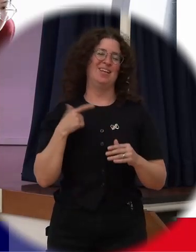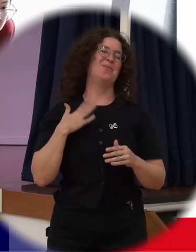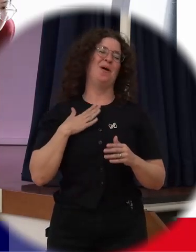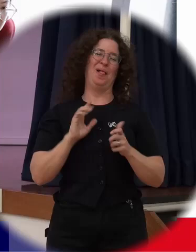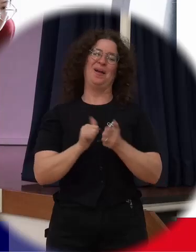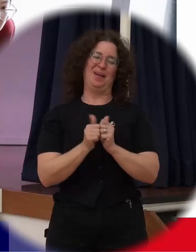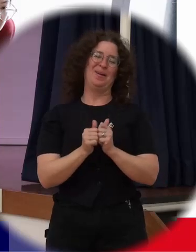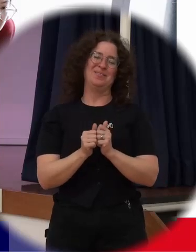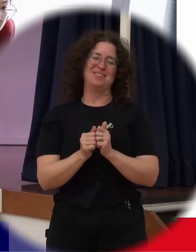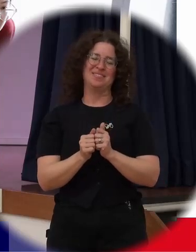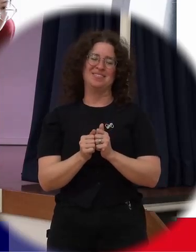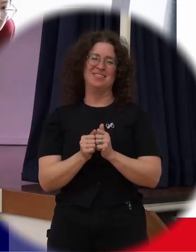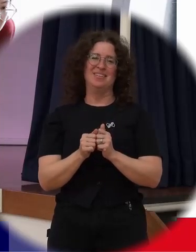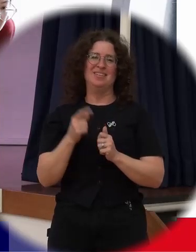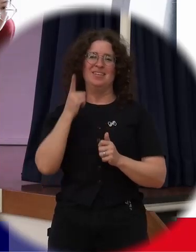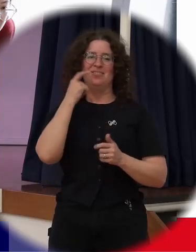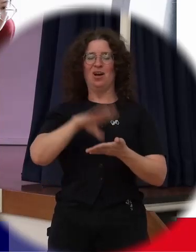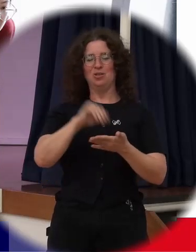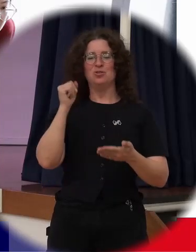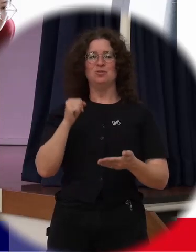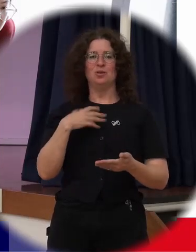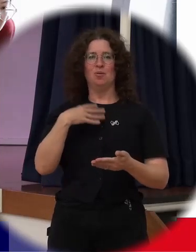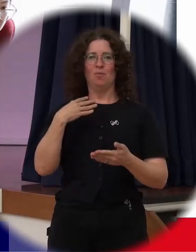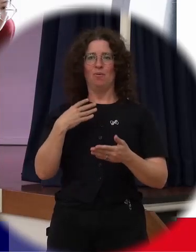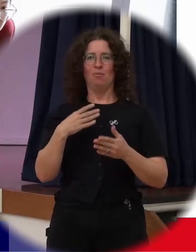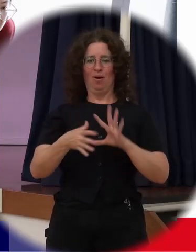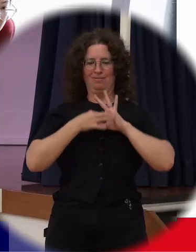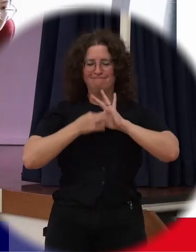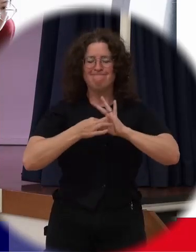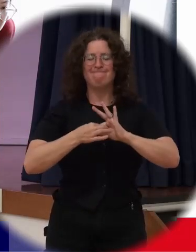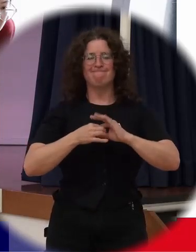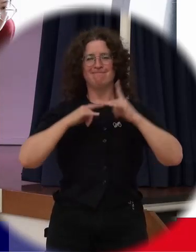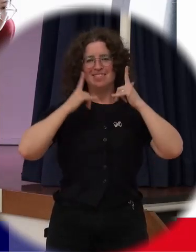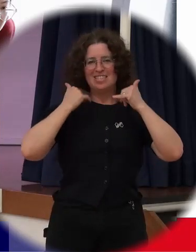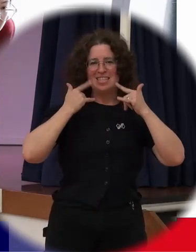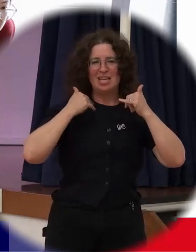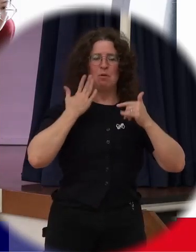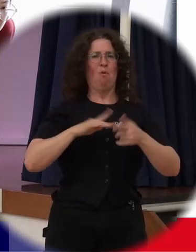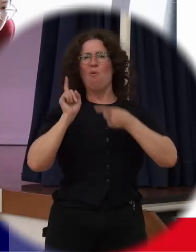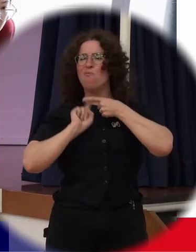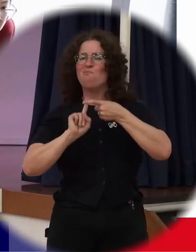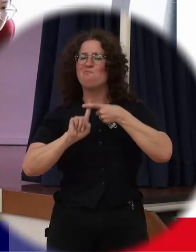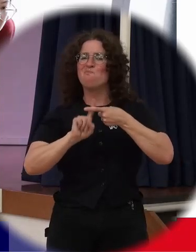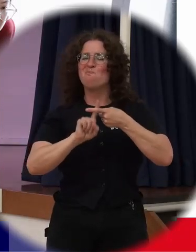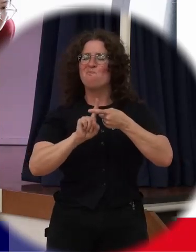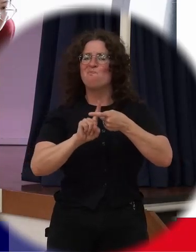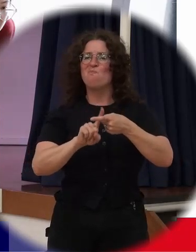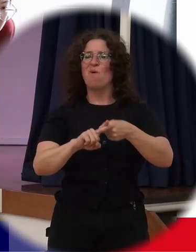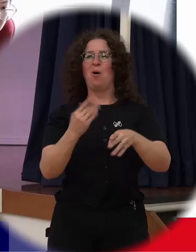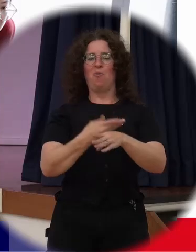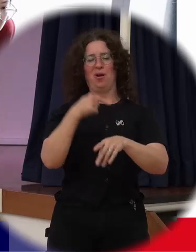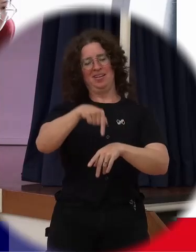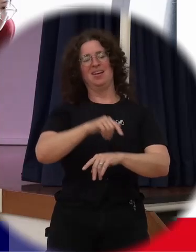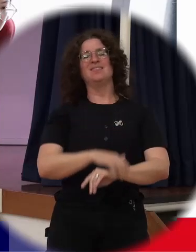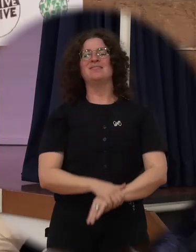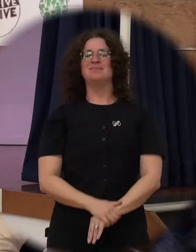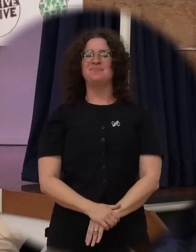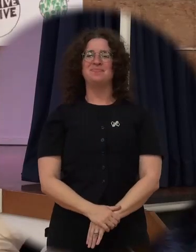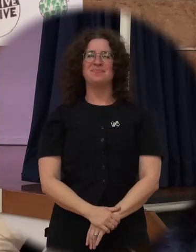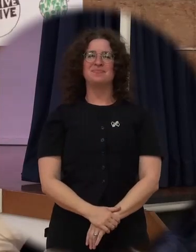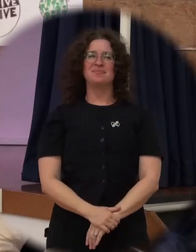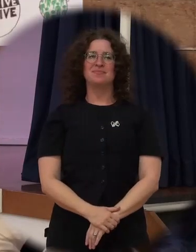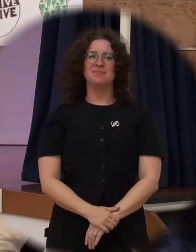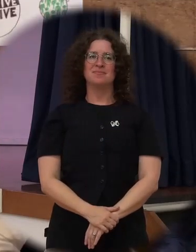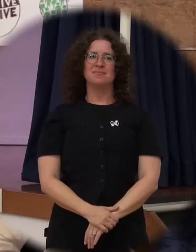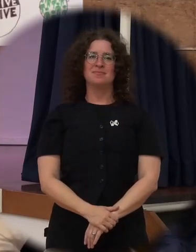approaches. We find that students are more attached to their assessments and really want to continue working in that particular way.